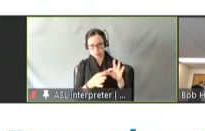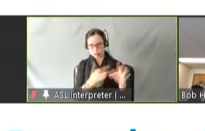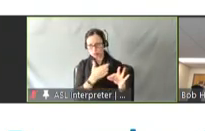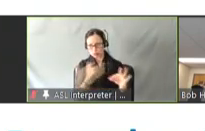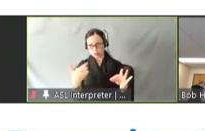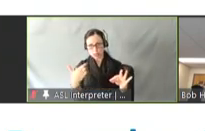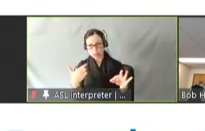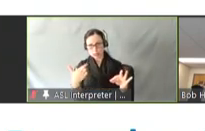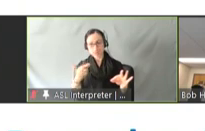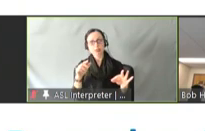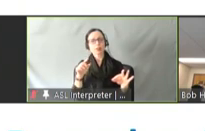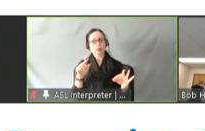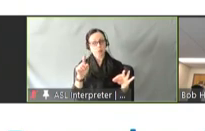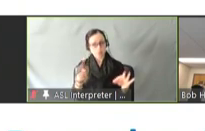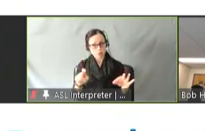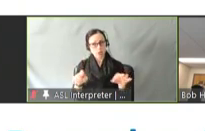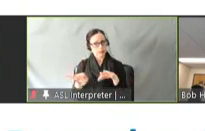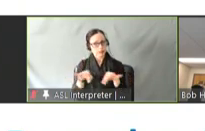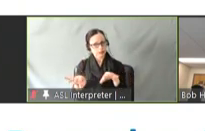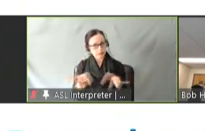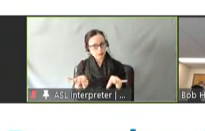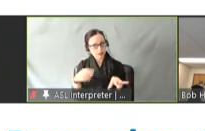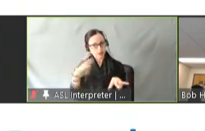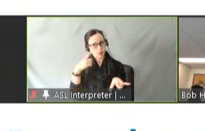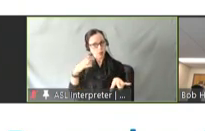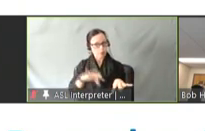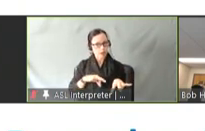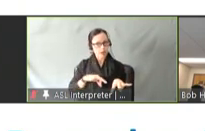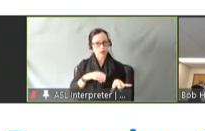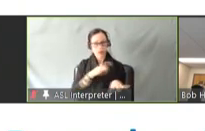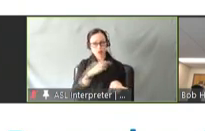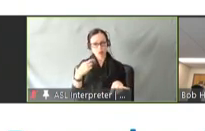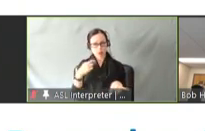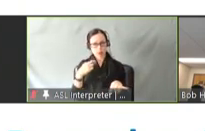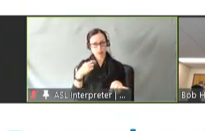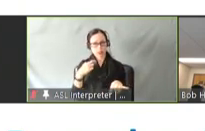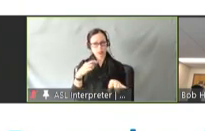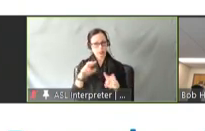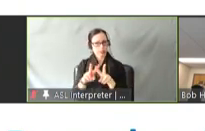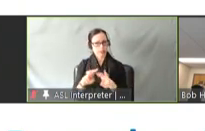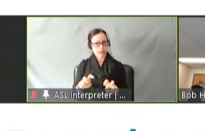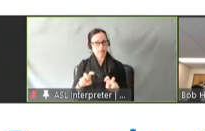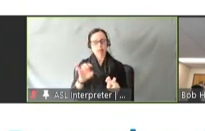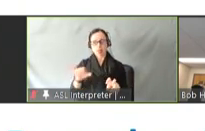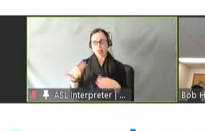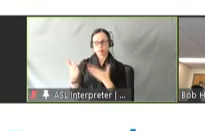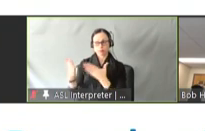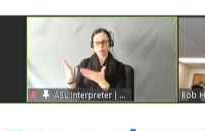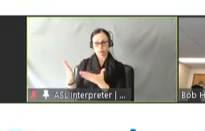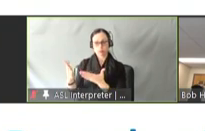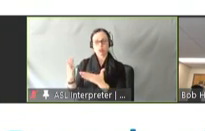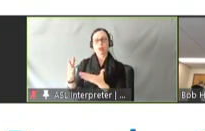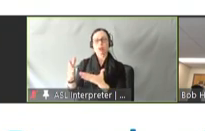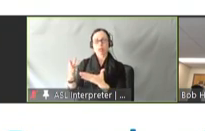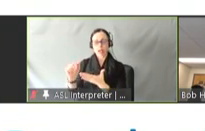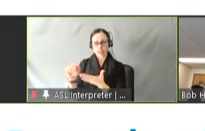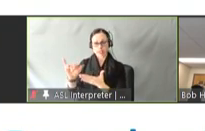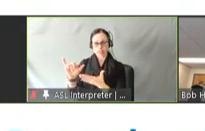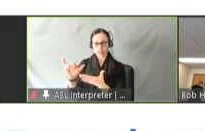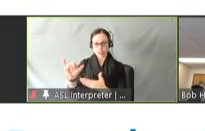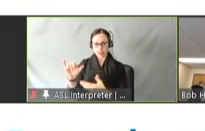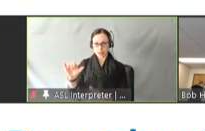contact with in the context of benefit risk assessment. This was presented to the ACIP COVID-19 Vaccine Work Group